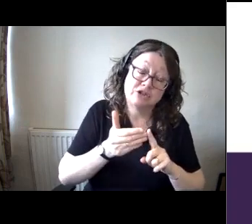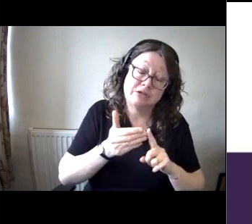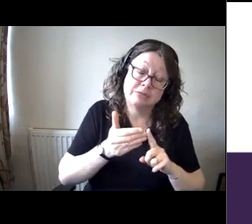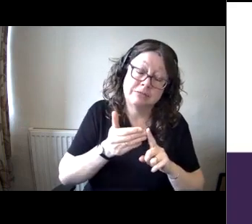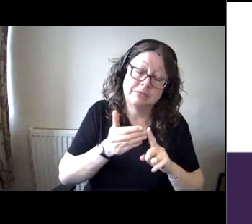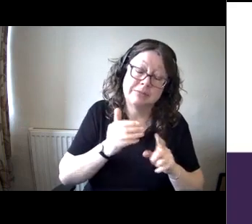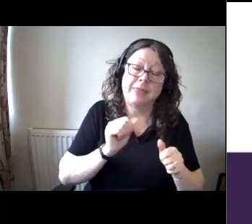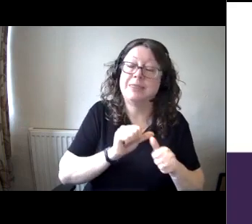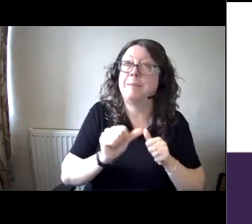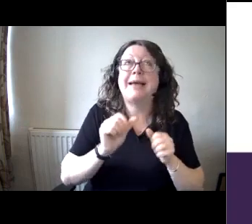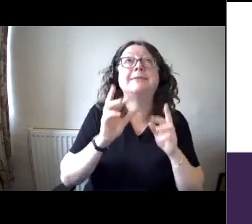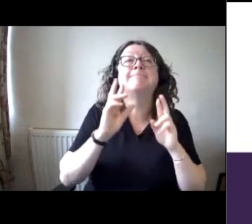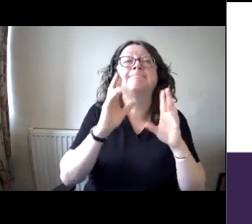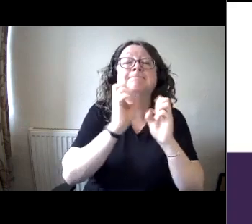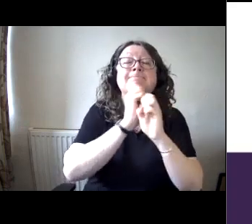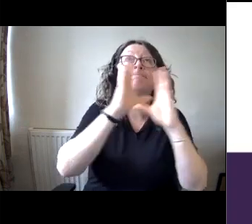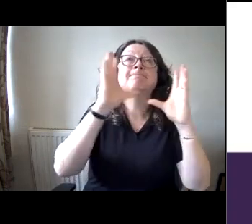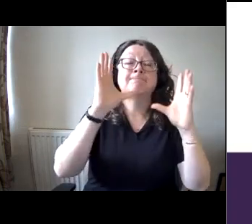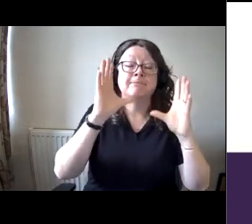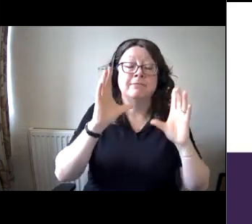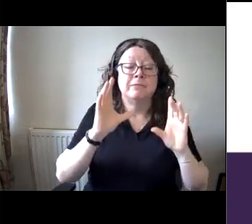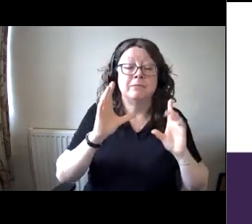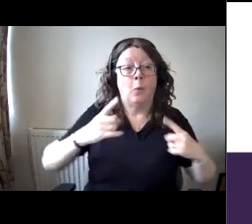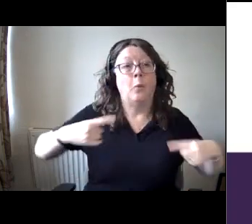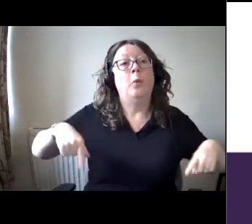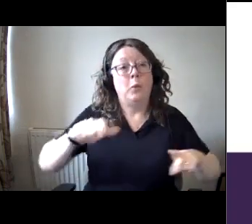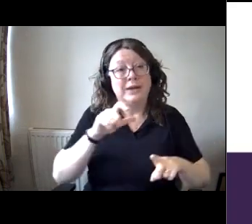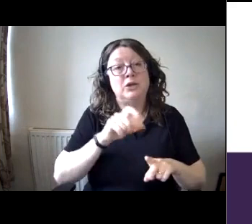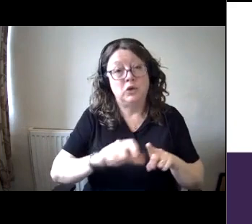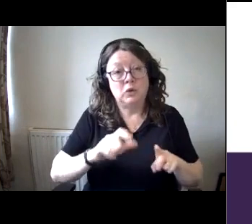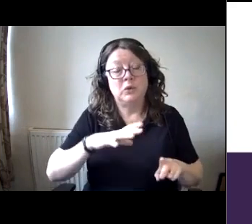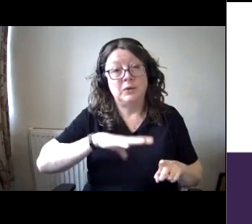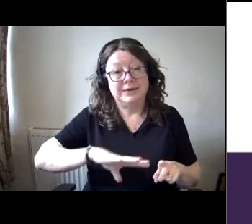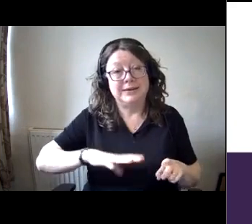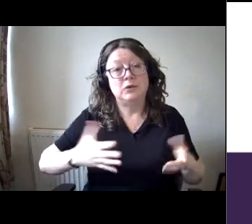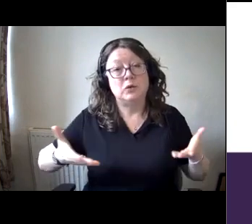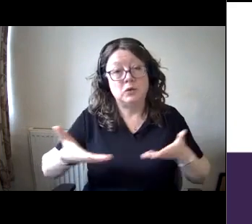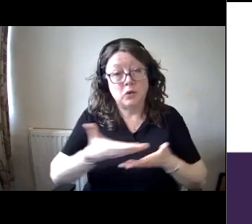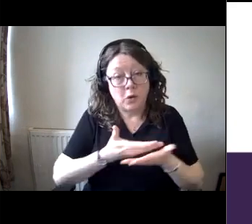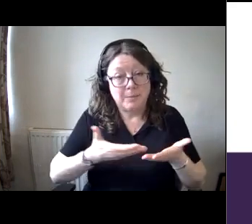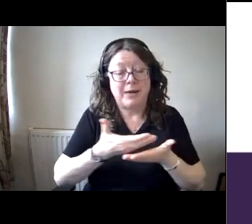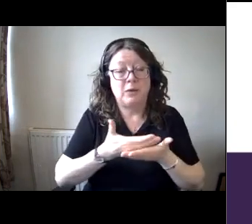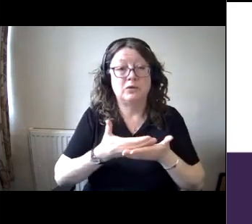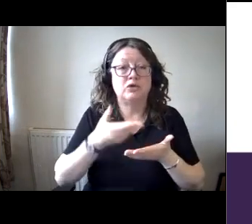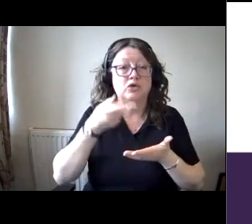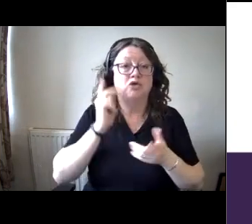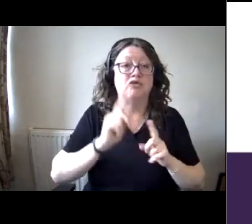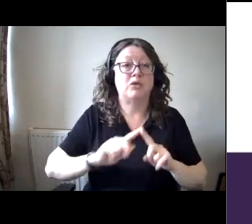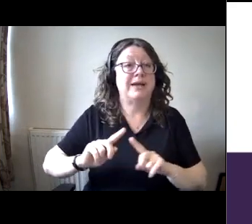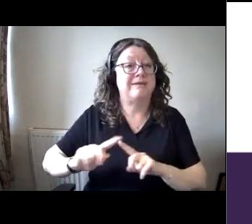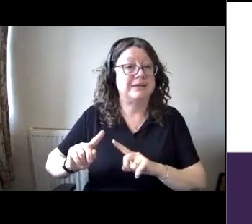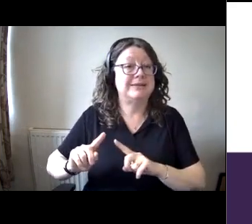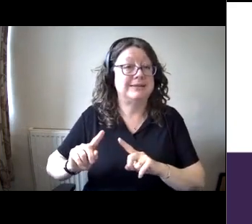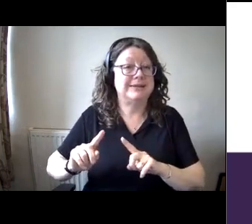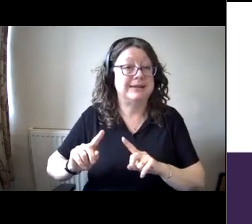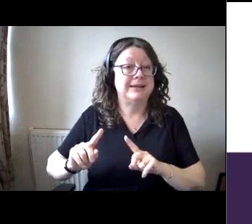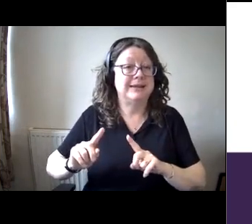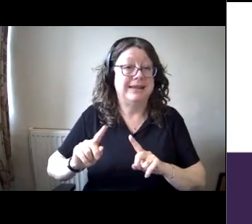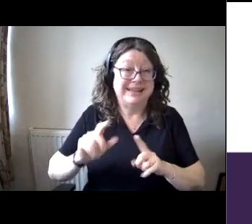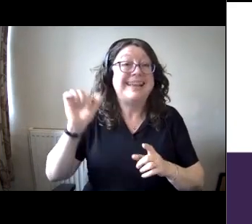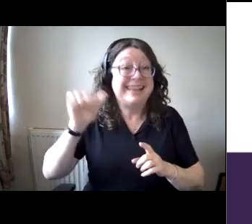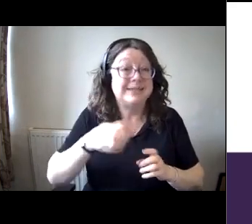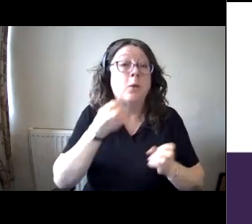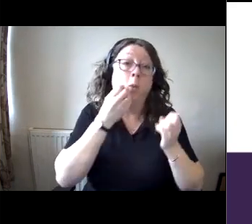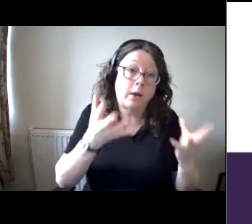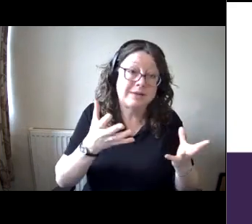want to come forward and talk about neurodiversity as this wonderful, amazing thing, and it is. And we want